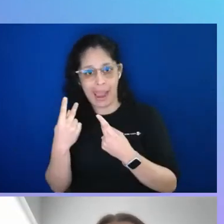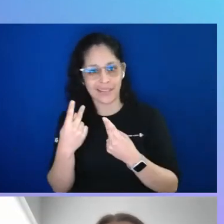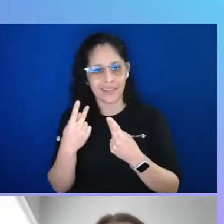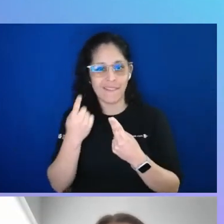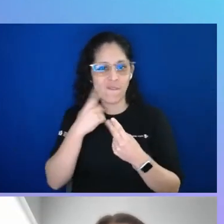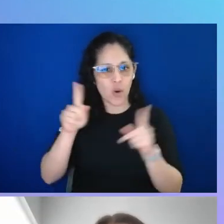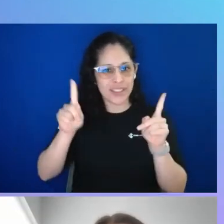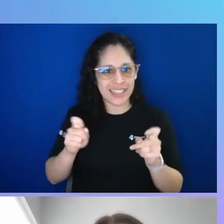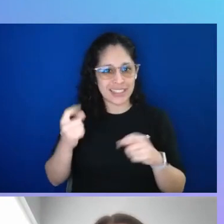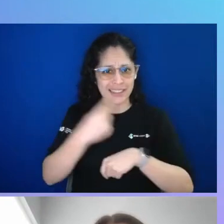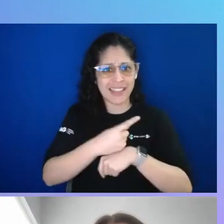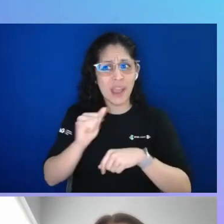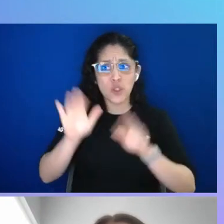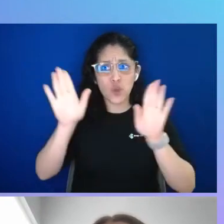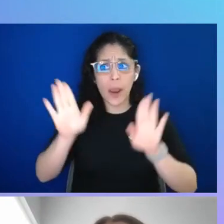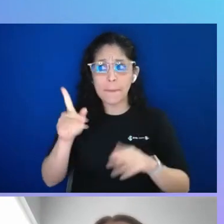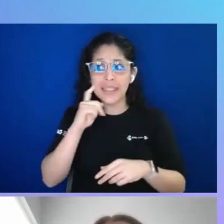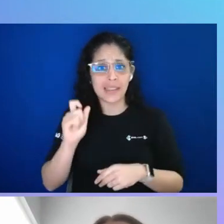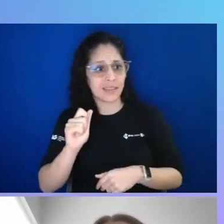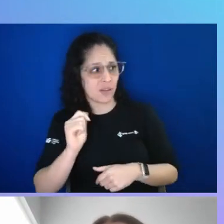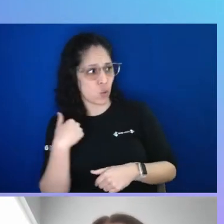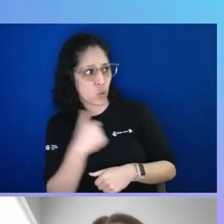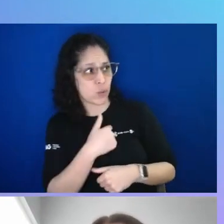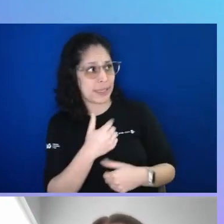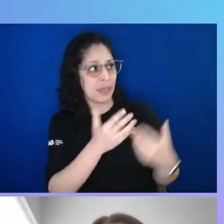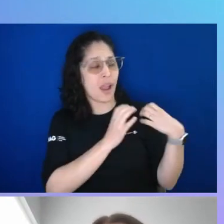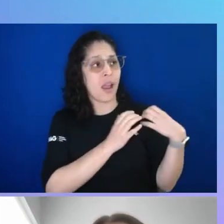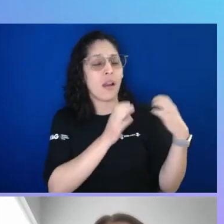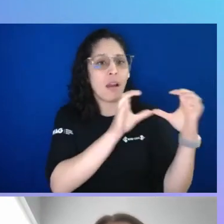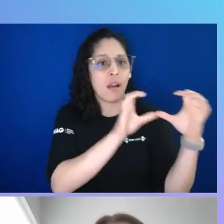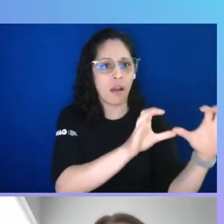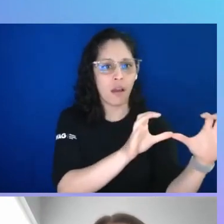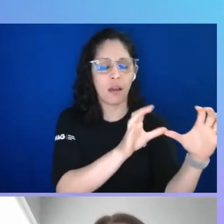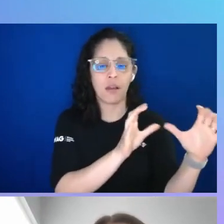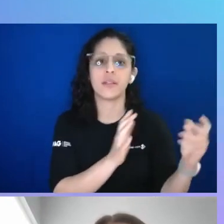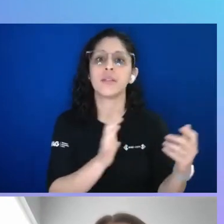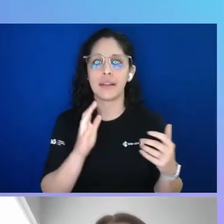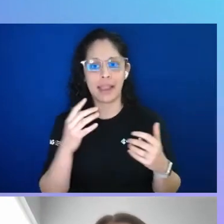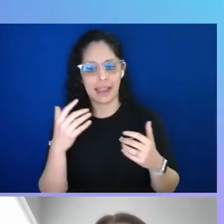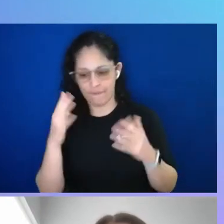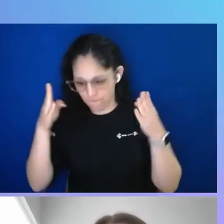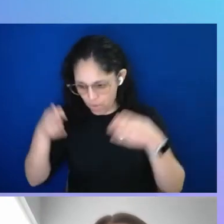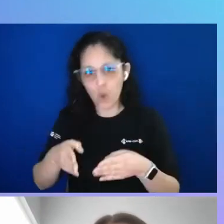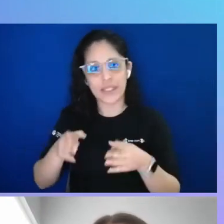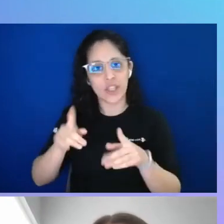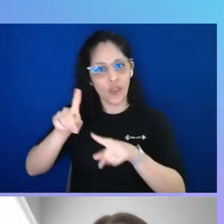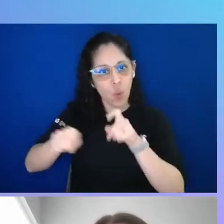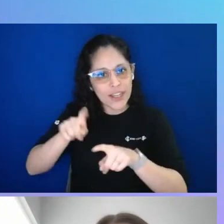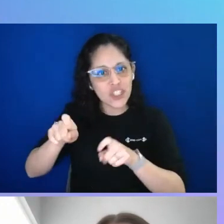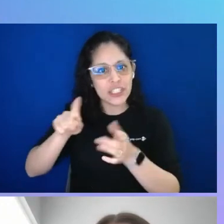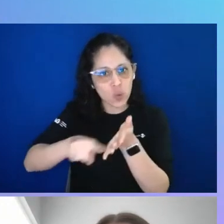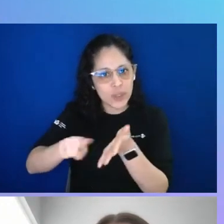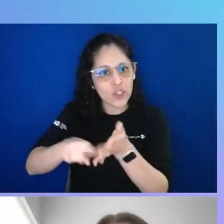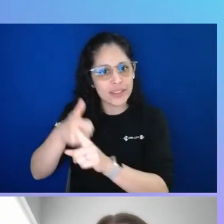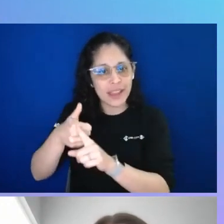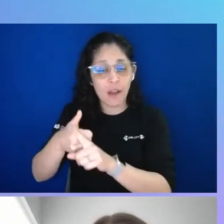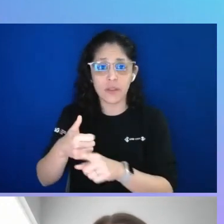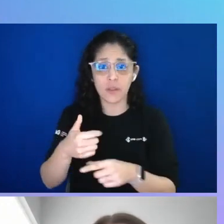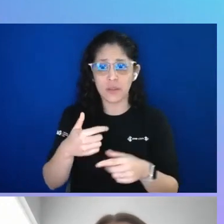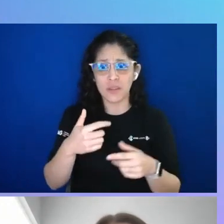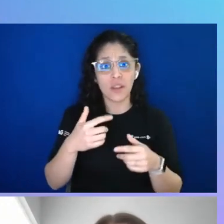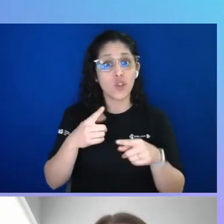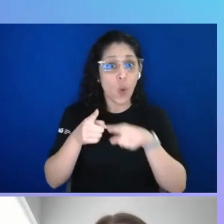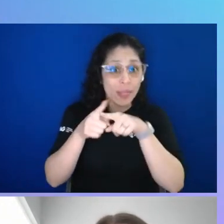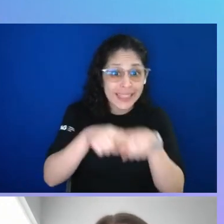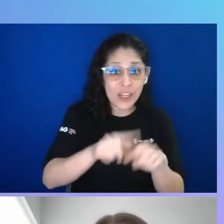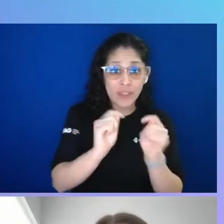more on the interview sessions themselves. So I would highly recommend leading into the team mentality and not being afraid to ask for help, because it's